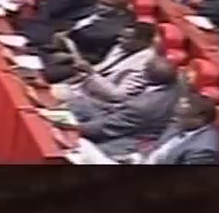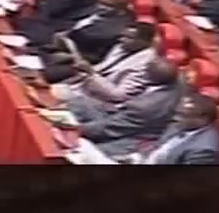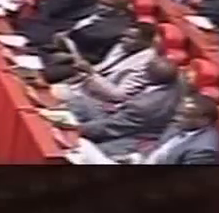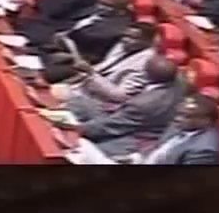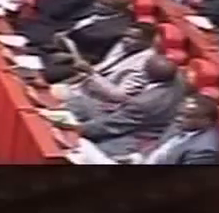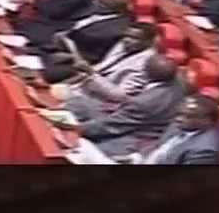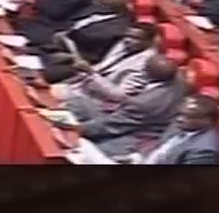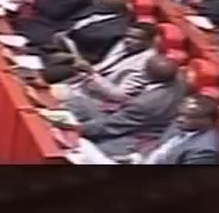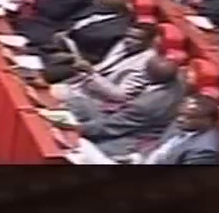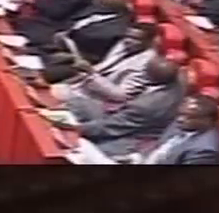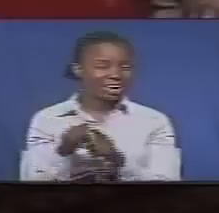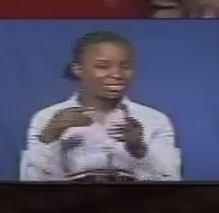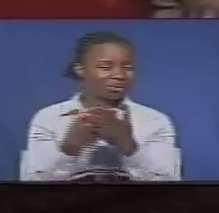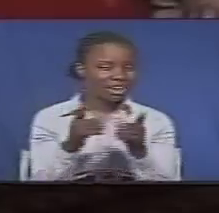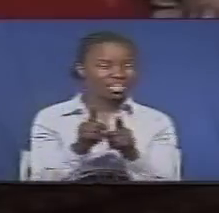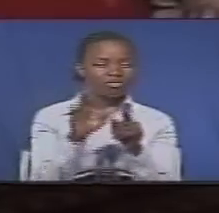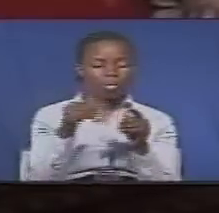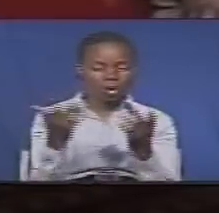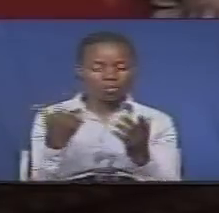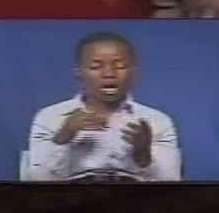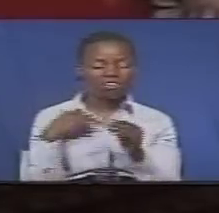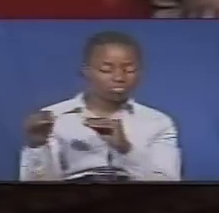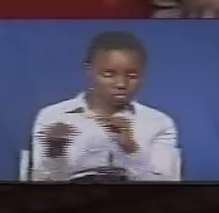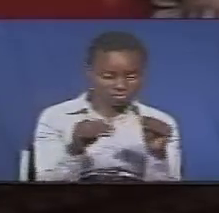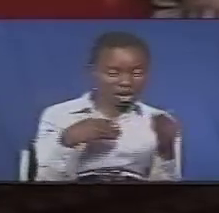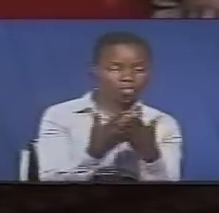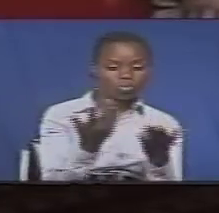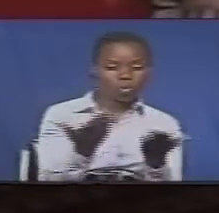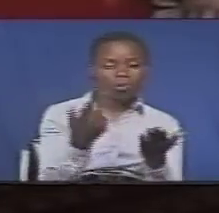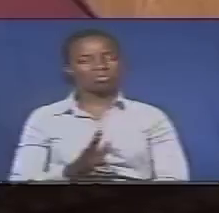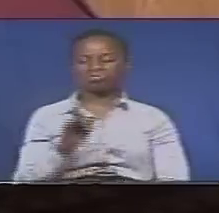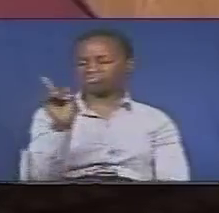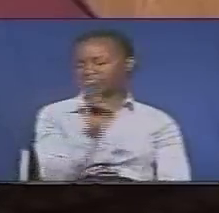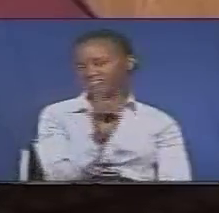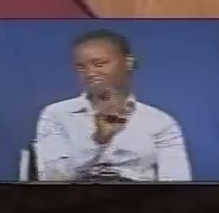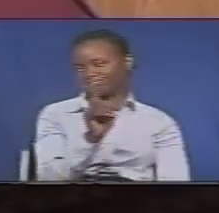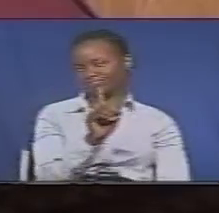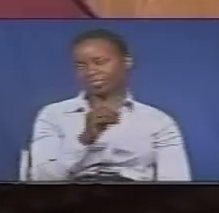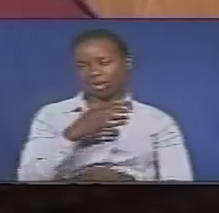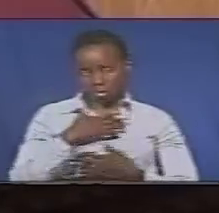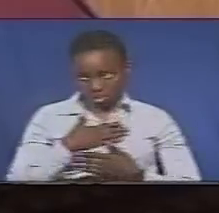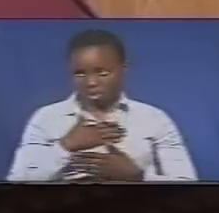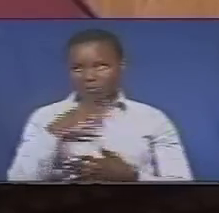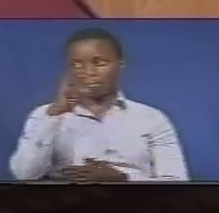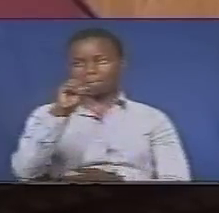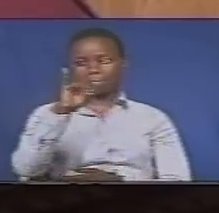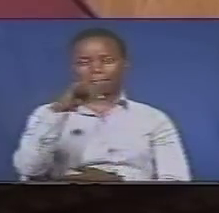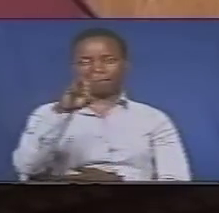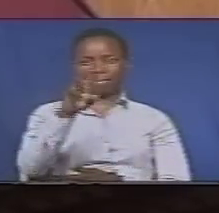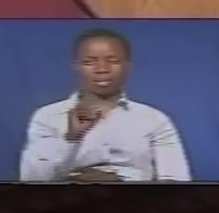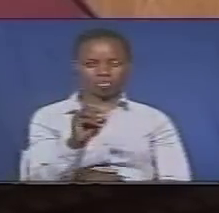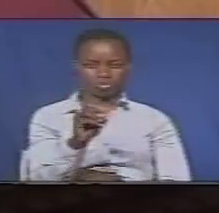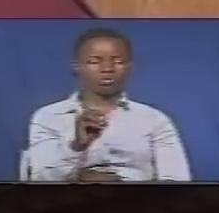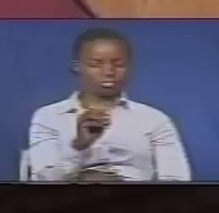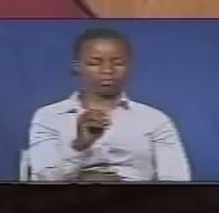Having amended the report to include the name of the nominee to the East African Affairs and Commerce and Tourism, Phyllis Kandie, who had been rejected